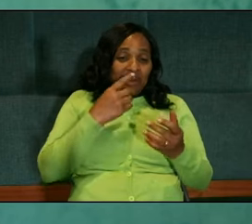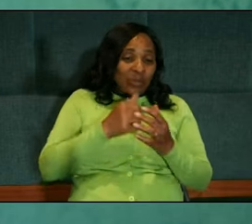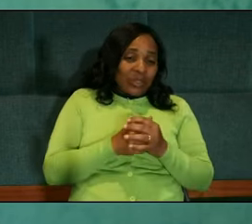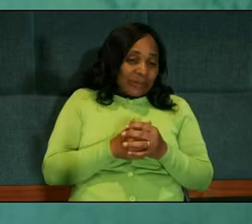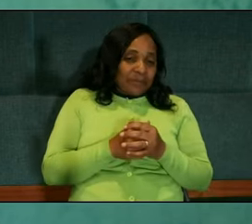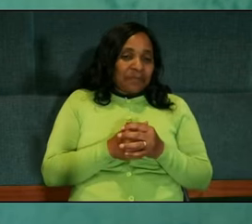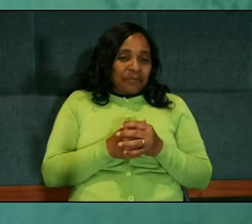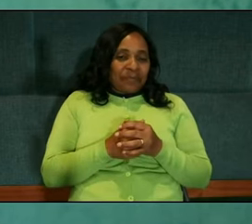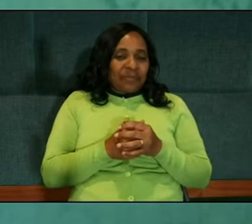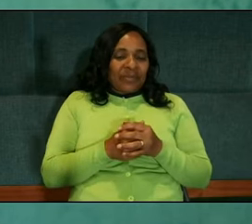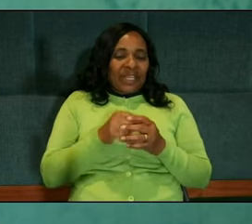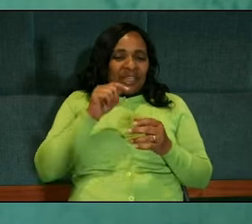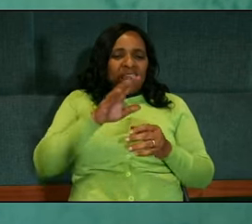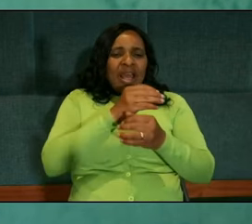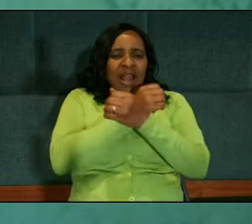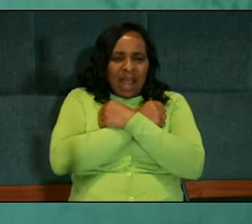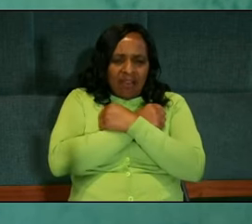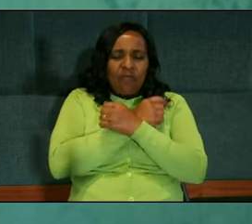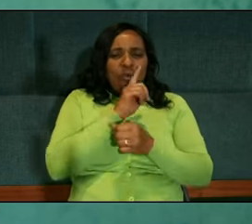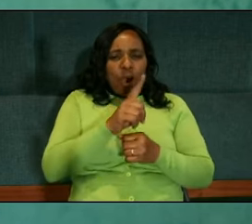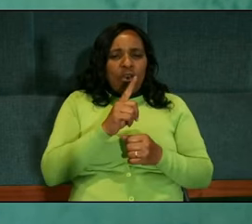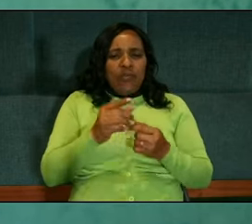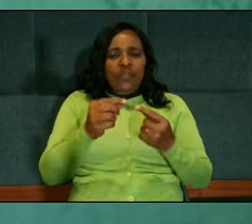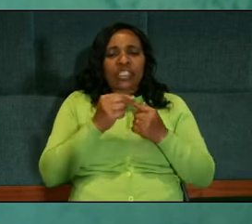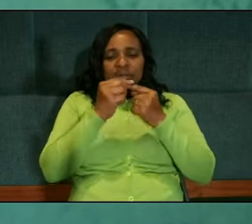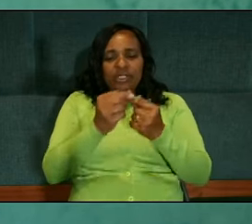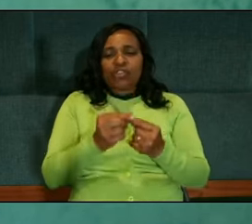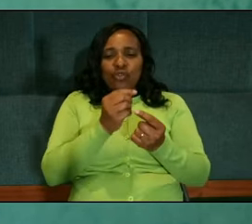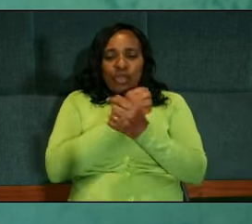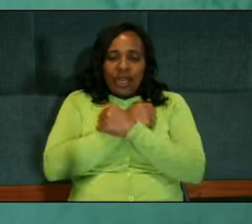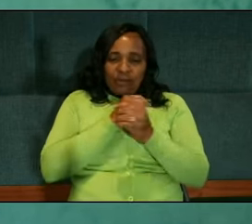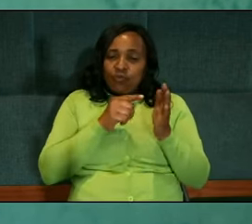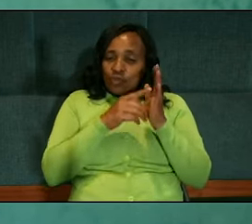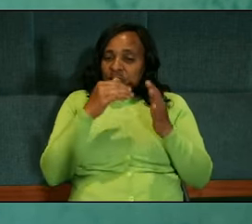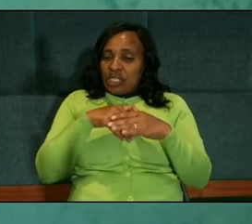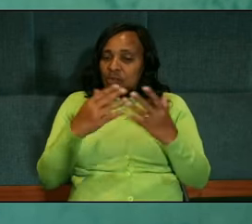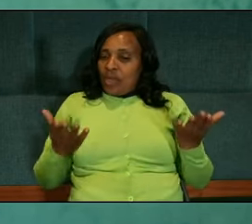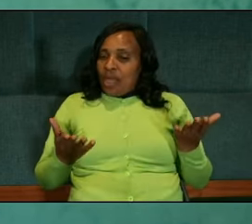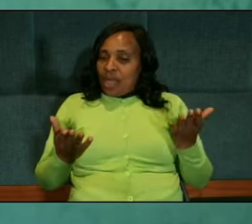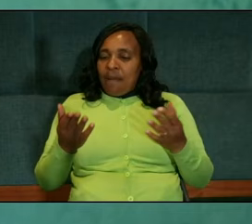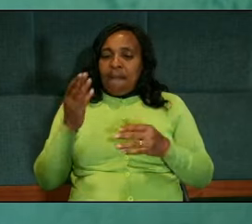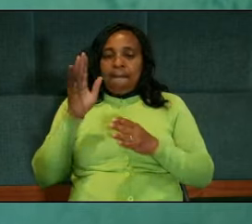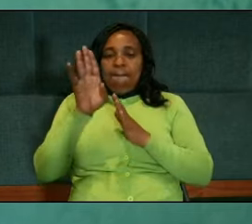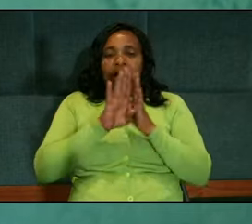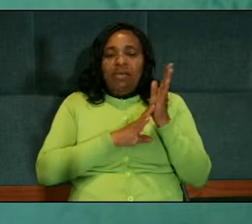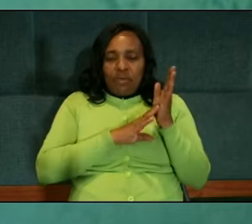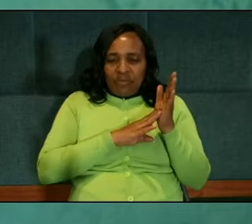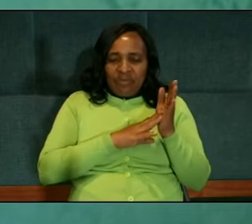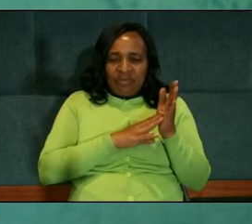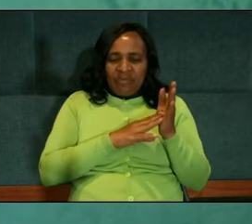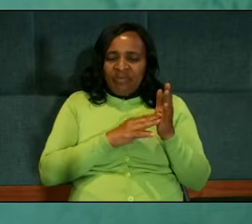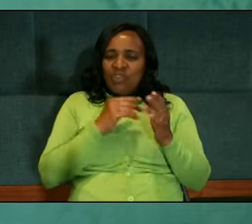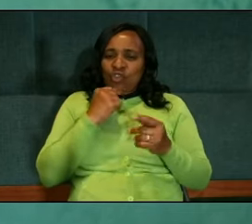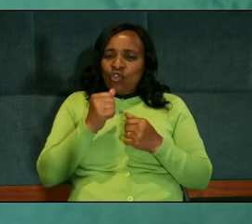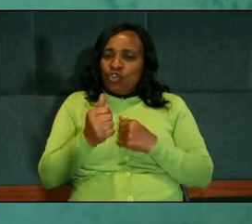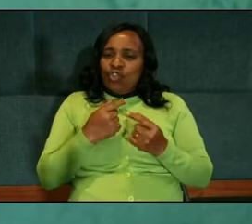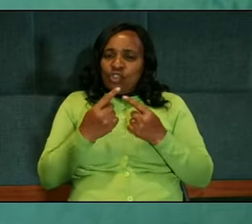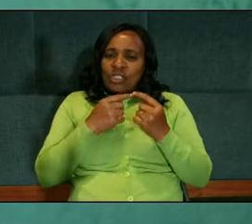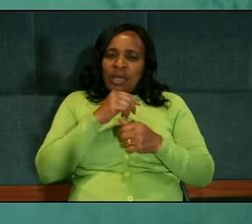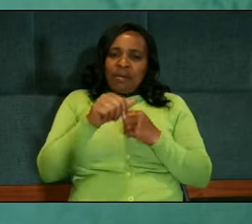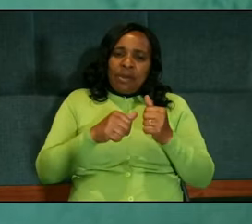was their love was one of a kind, one of the best loves shown in the Bible. And I feel like it's not talked about,